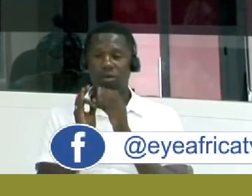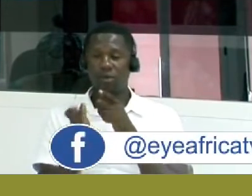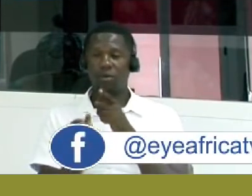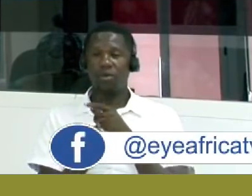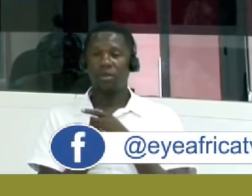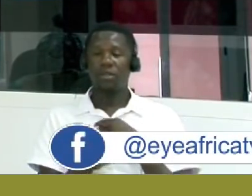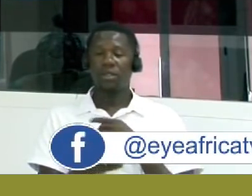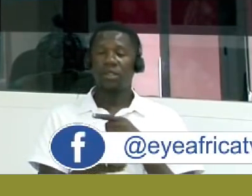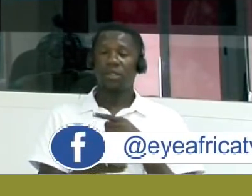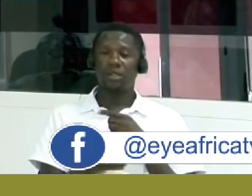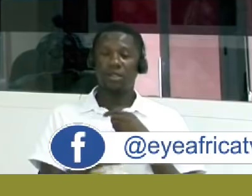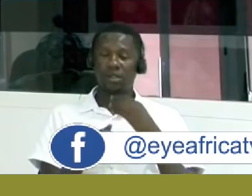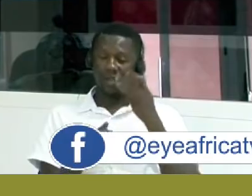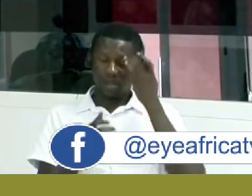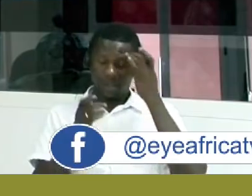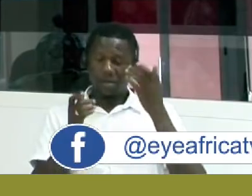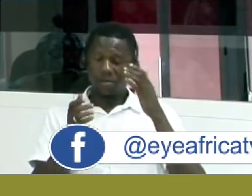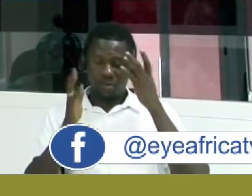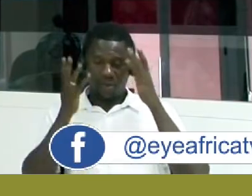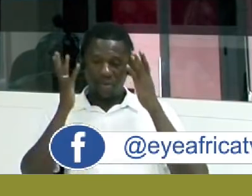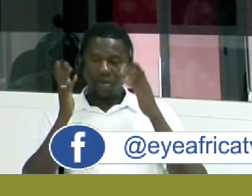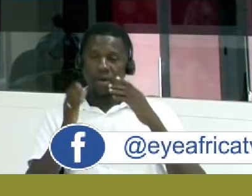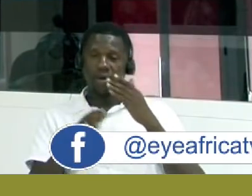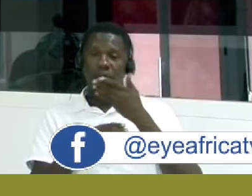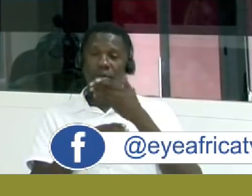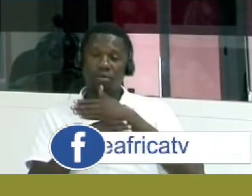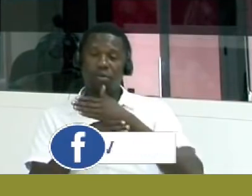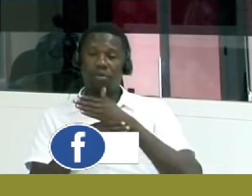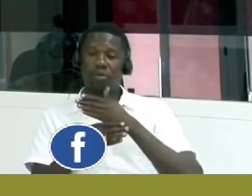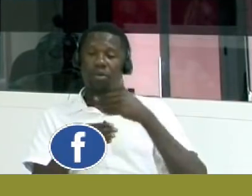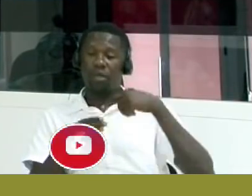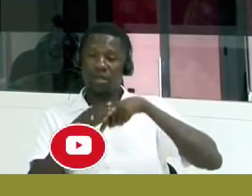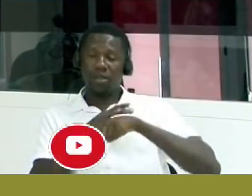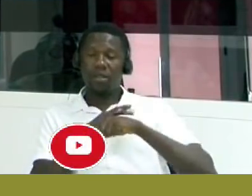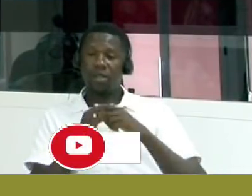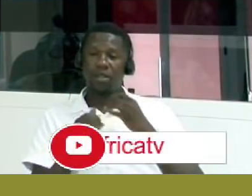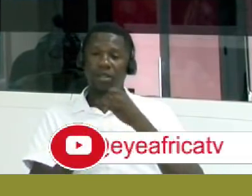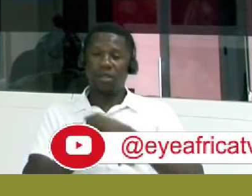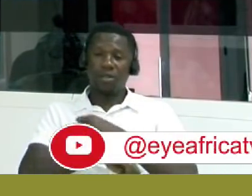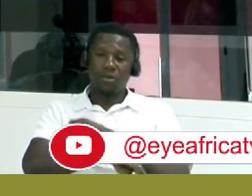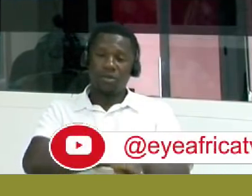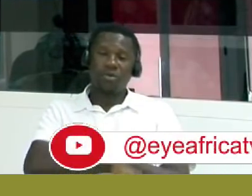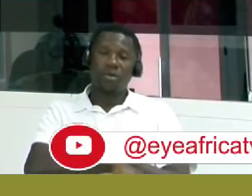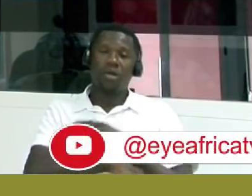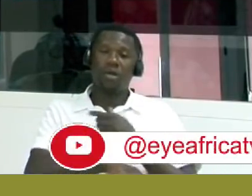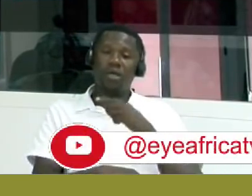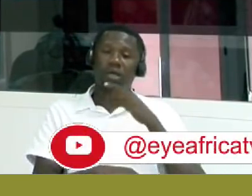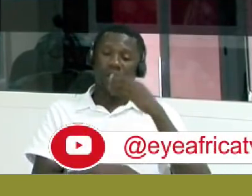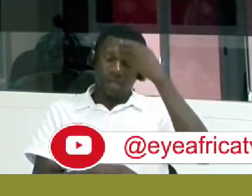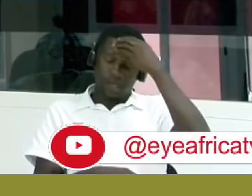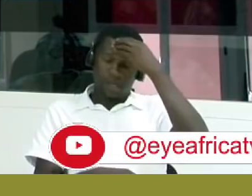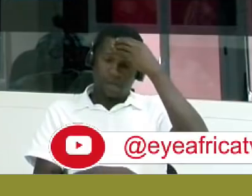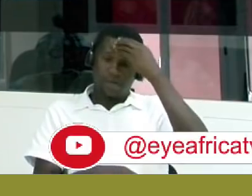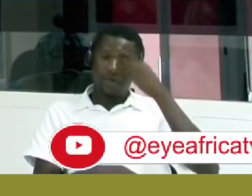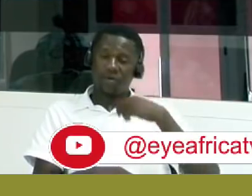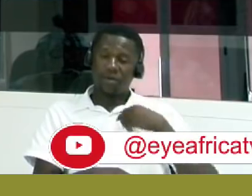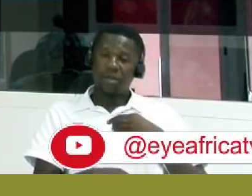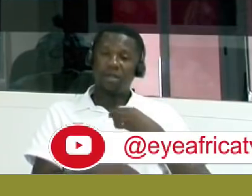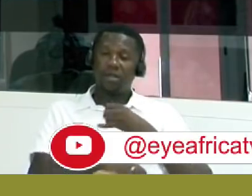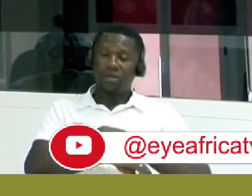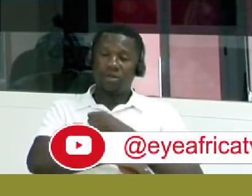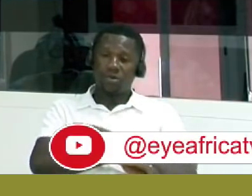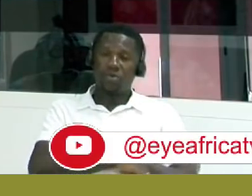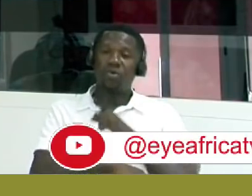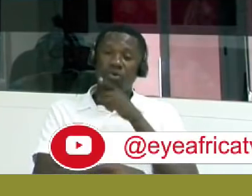a fundamental problem within the institution. And as head of the institution, you're ultimately